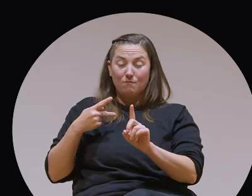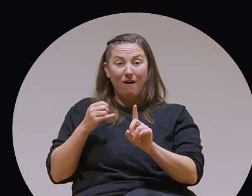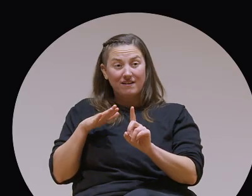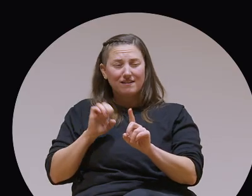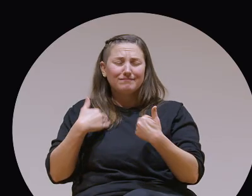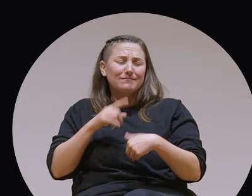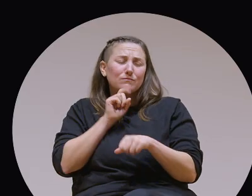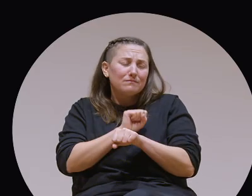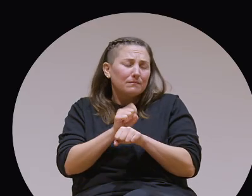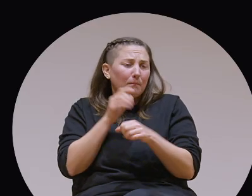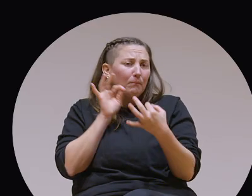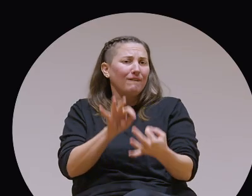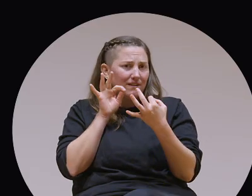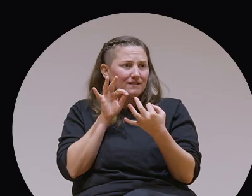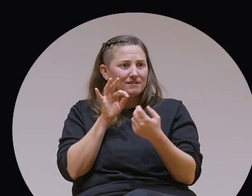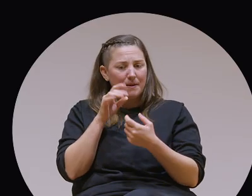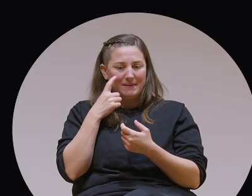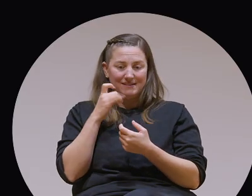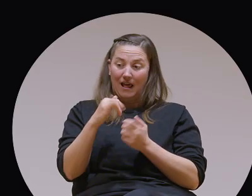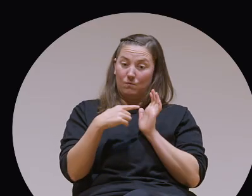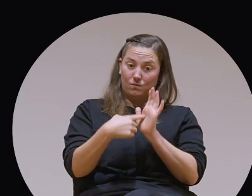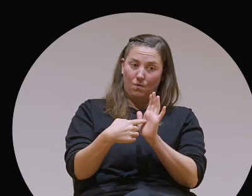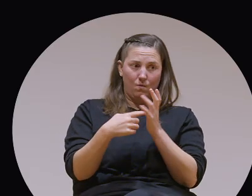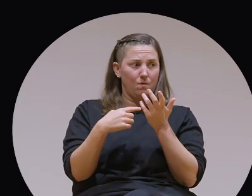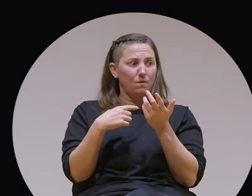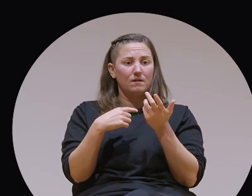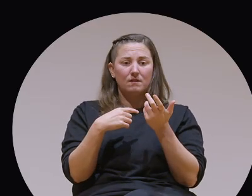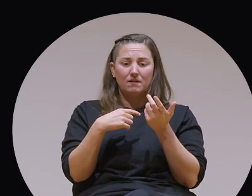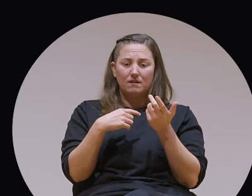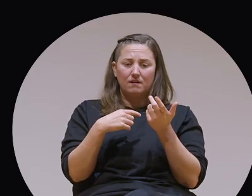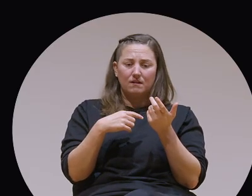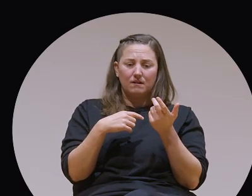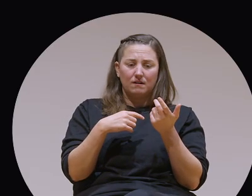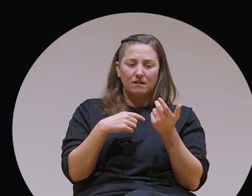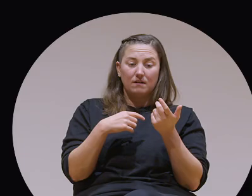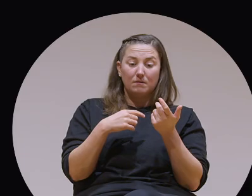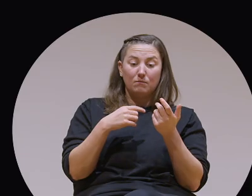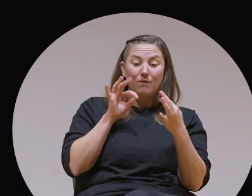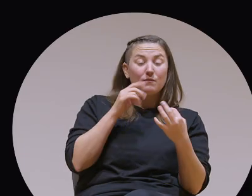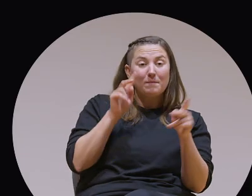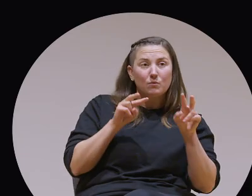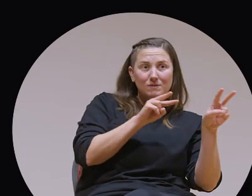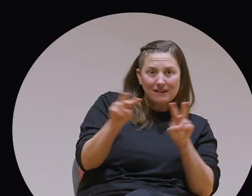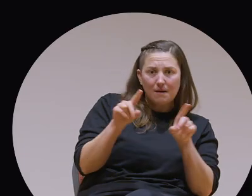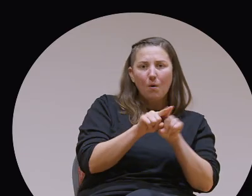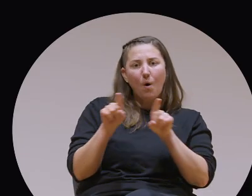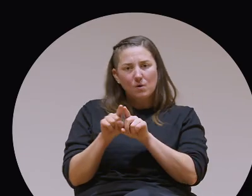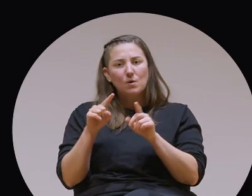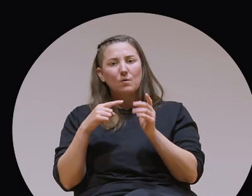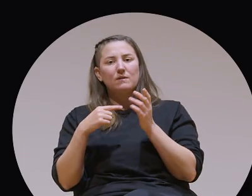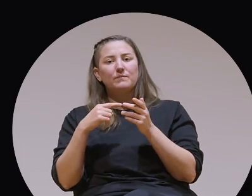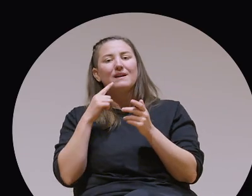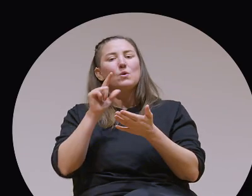because this is now not only perfect legal title, but also it's an acknowledgement of where these pieces came from,